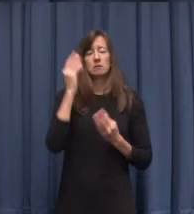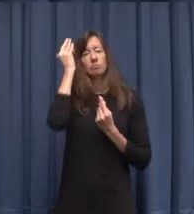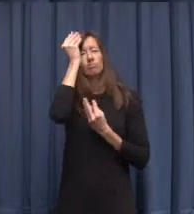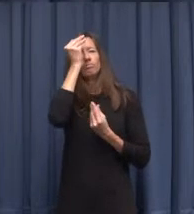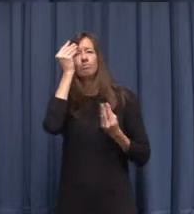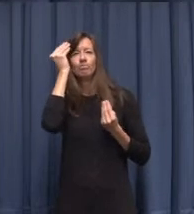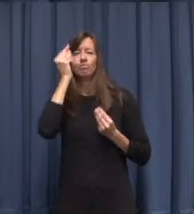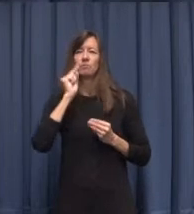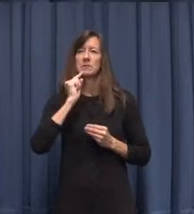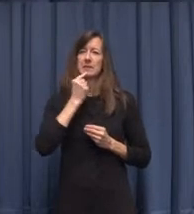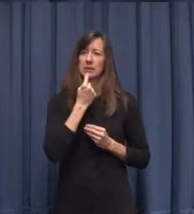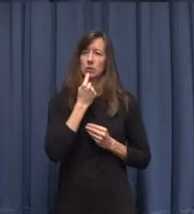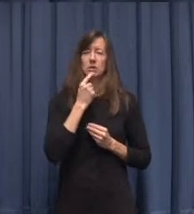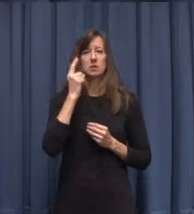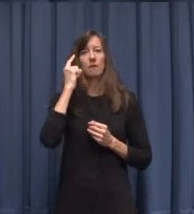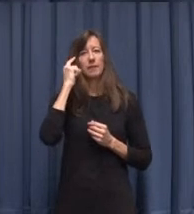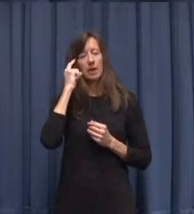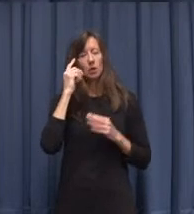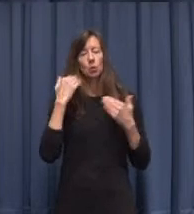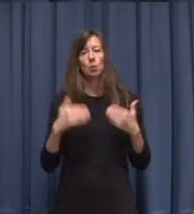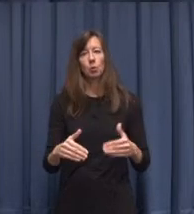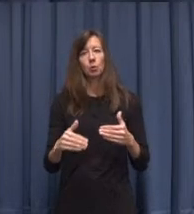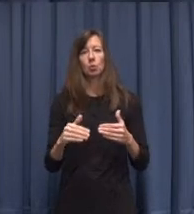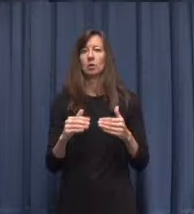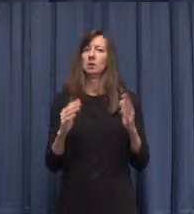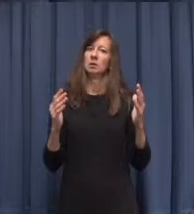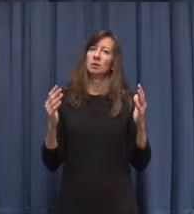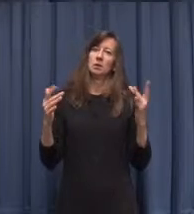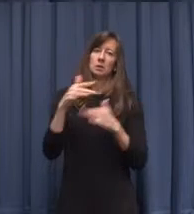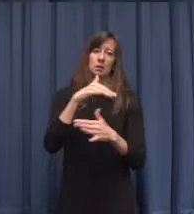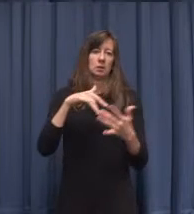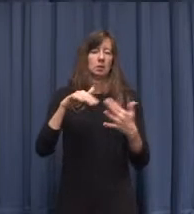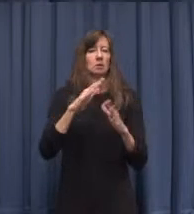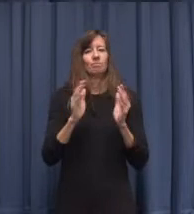very, very ugly December when we see those results come